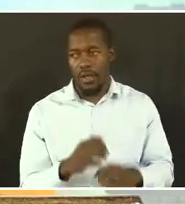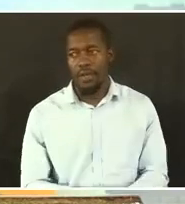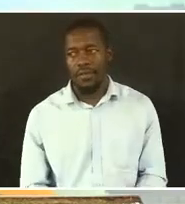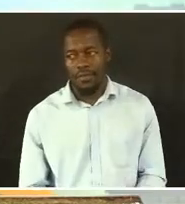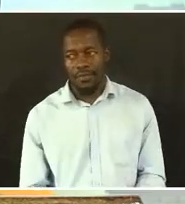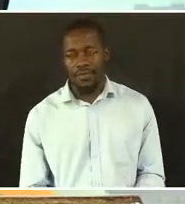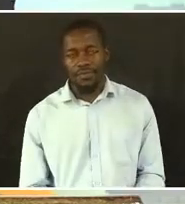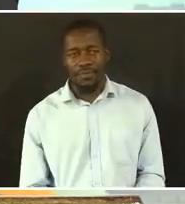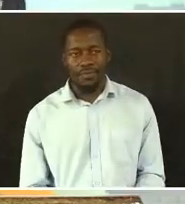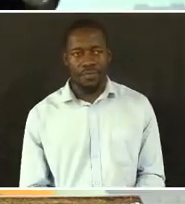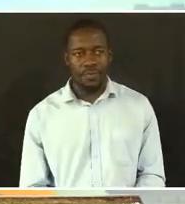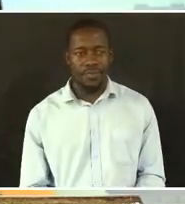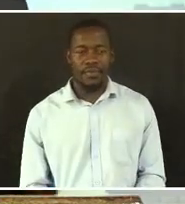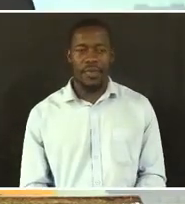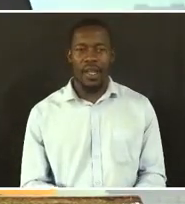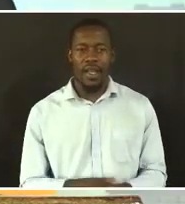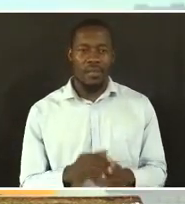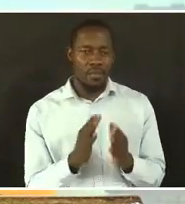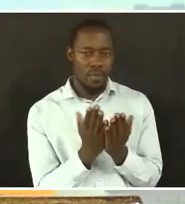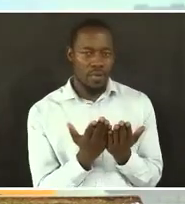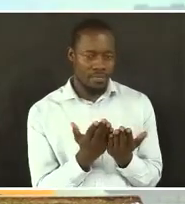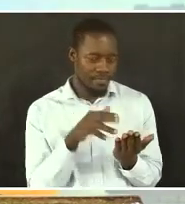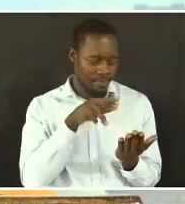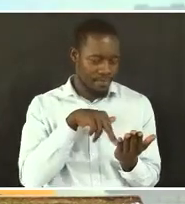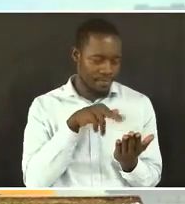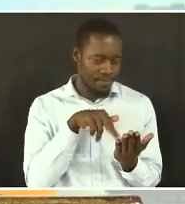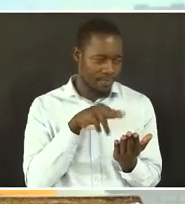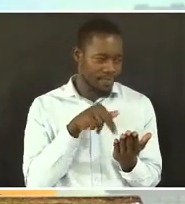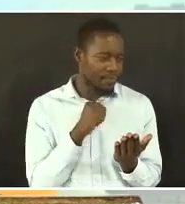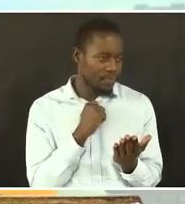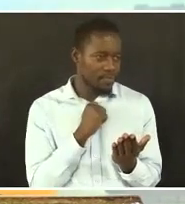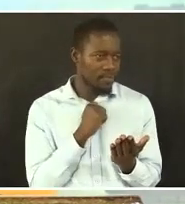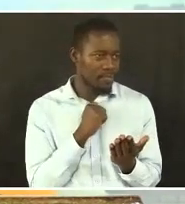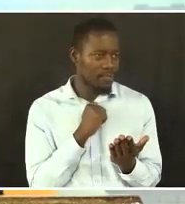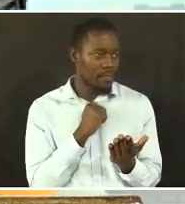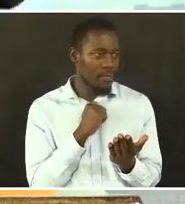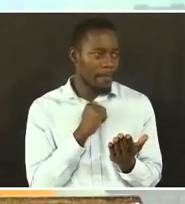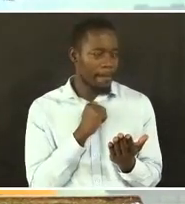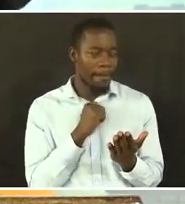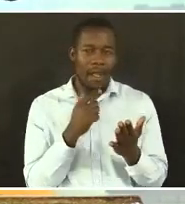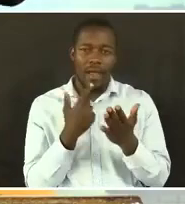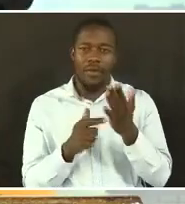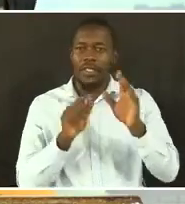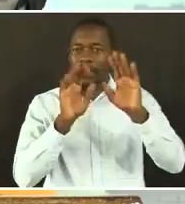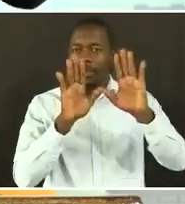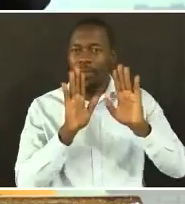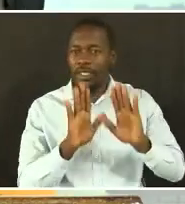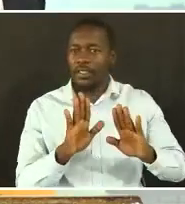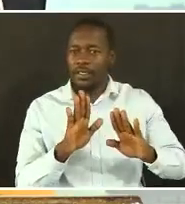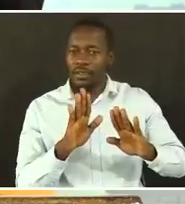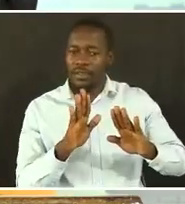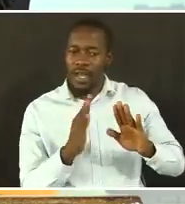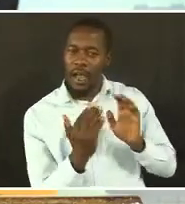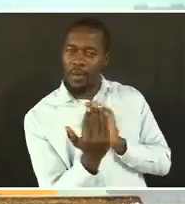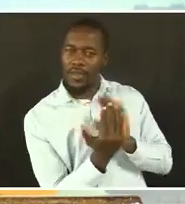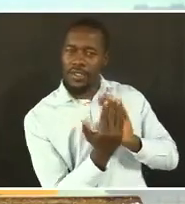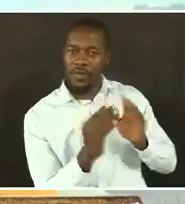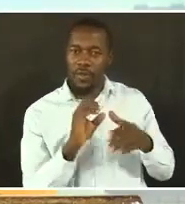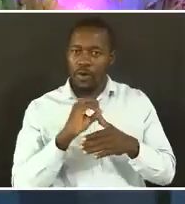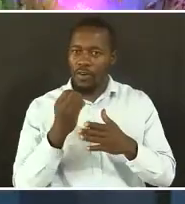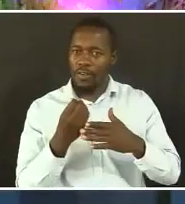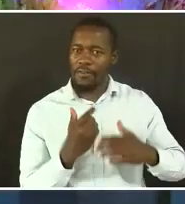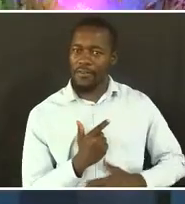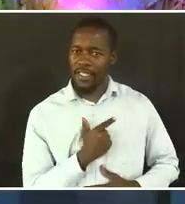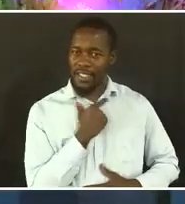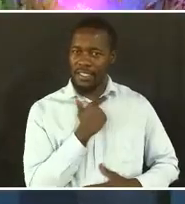panel. It says this. There is need of coming close to the people by personal effort.